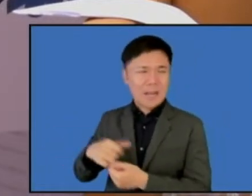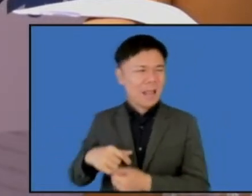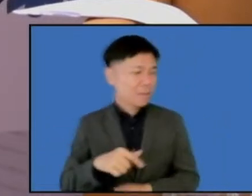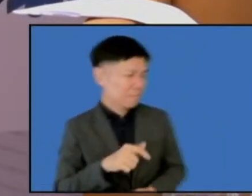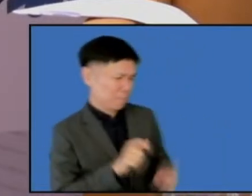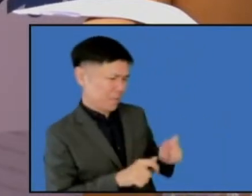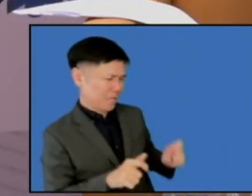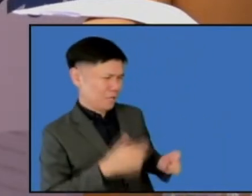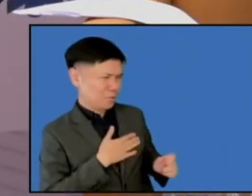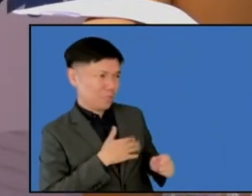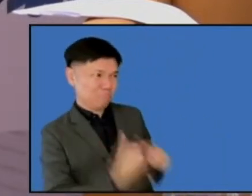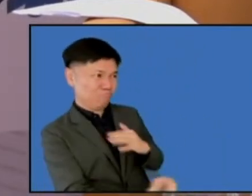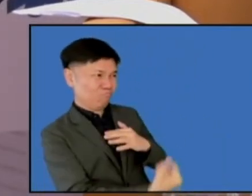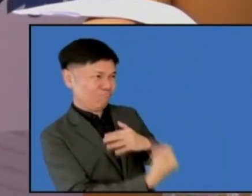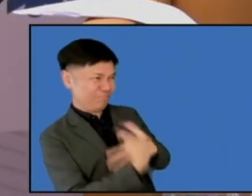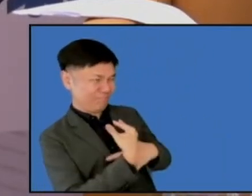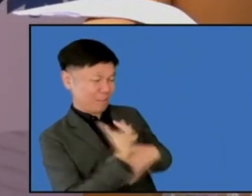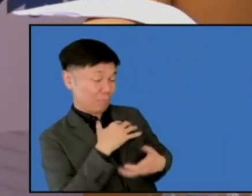on the opposite side.